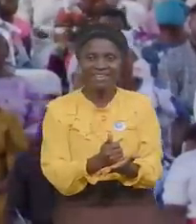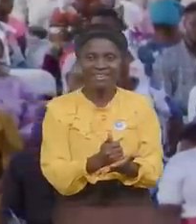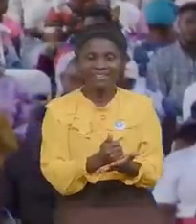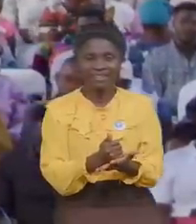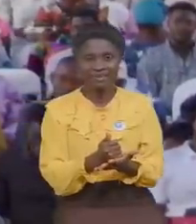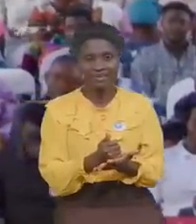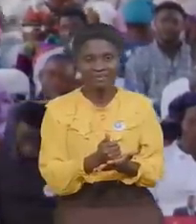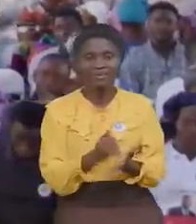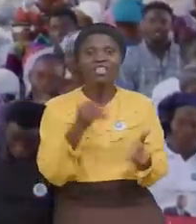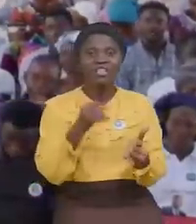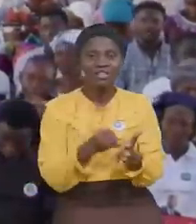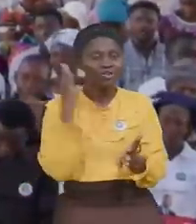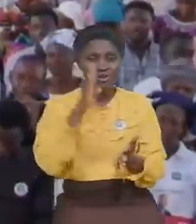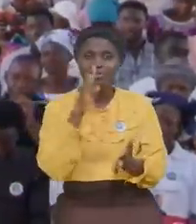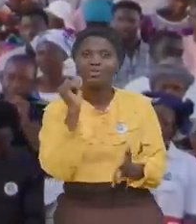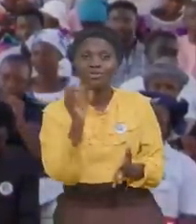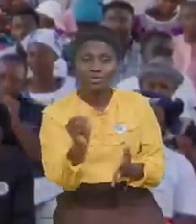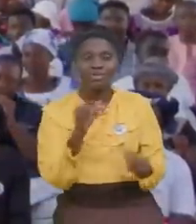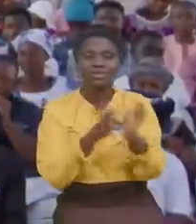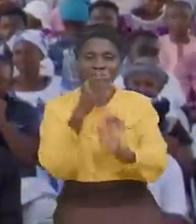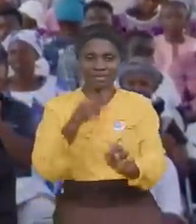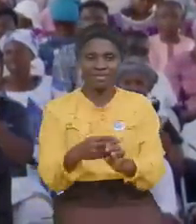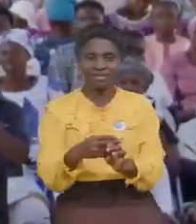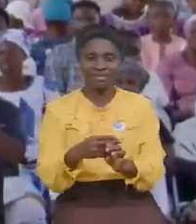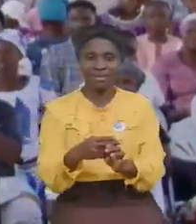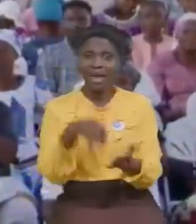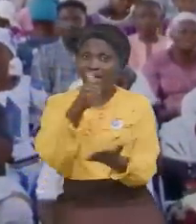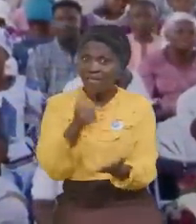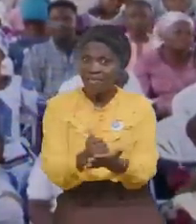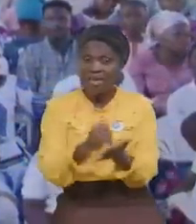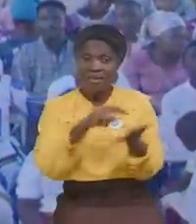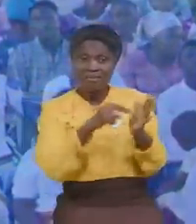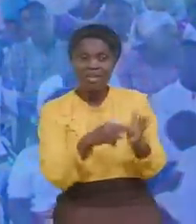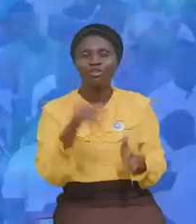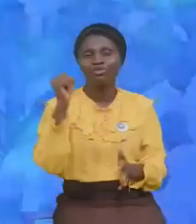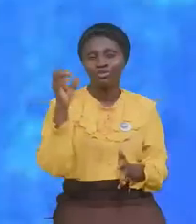It will be so. Amen means so let it be.